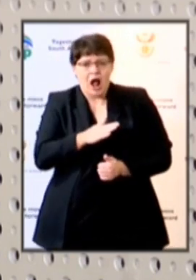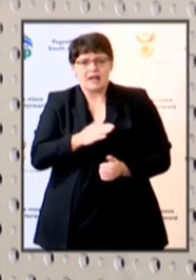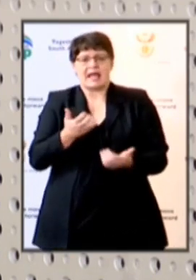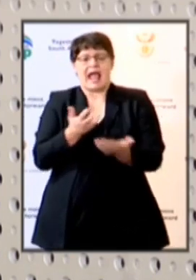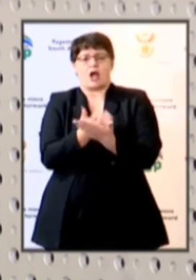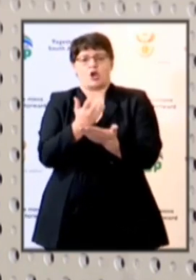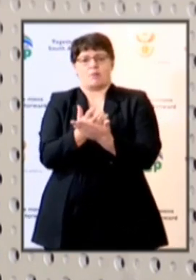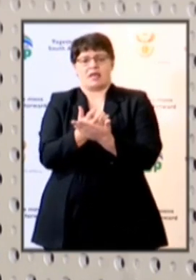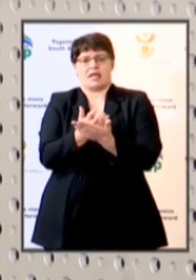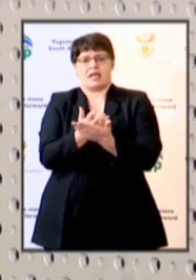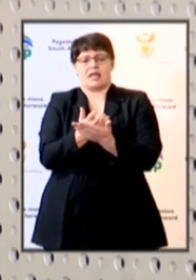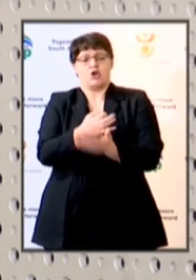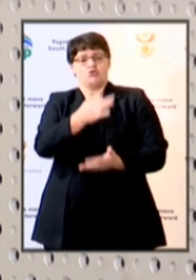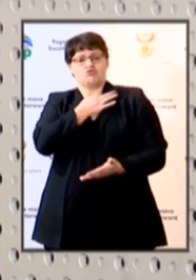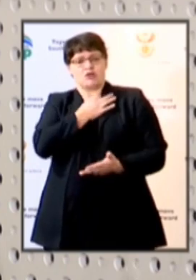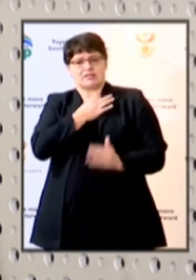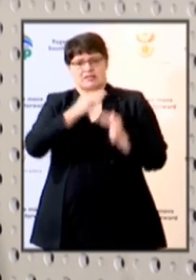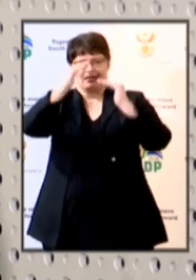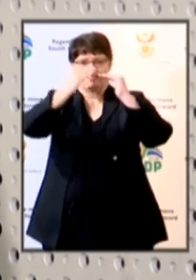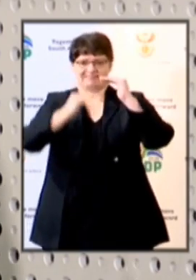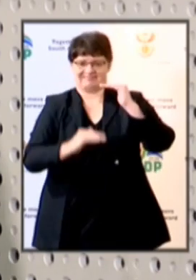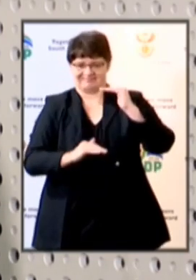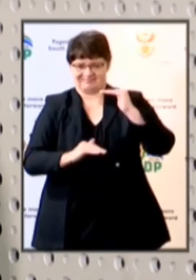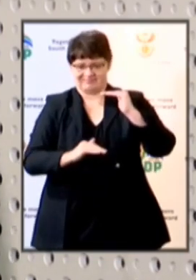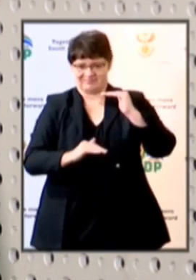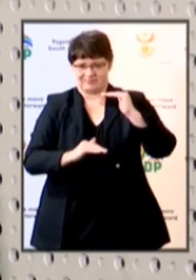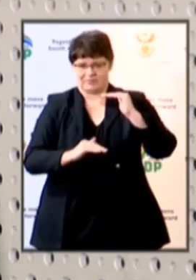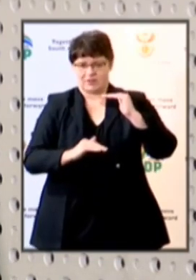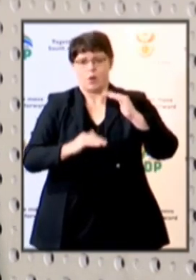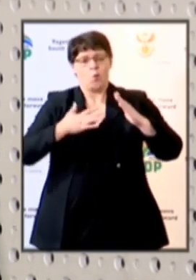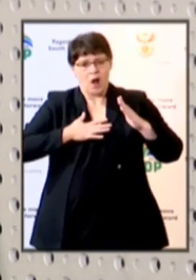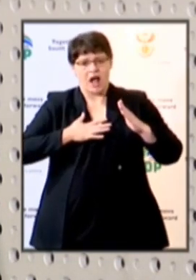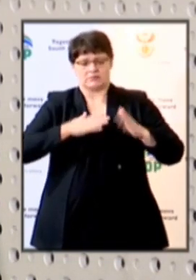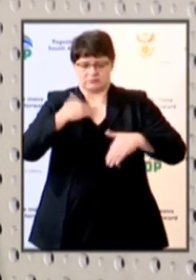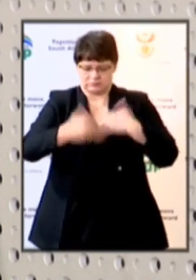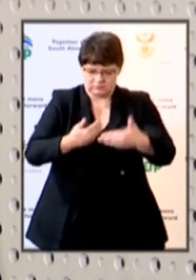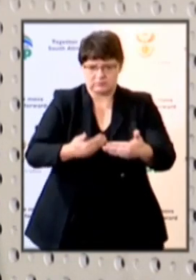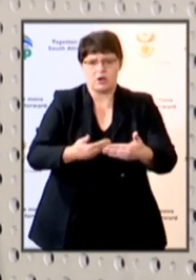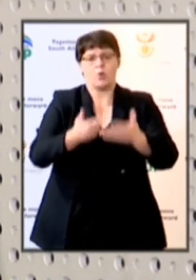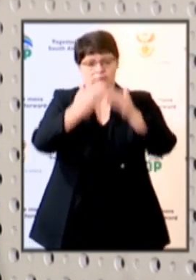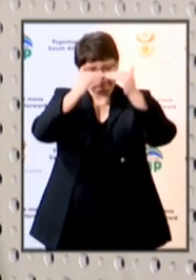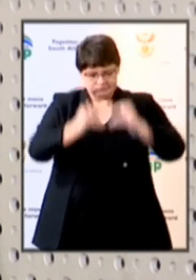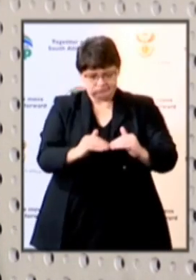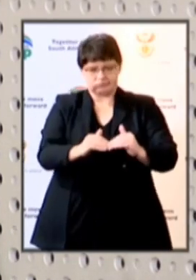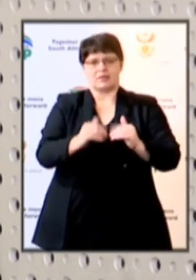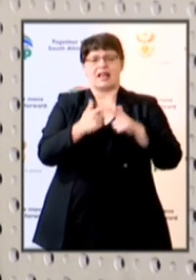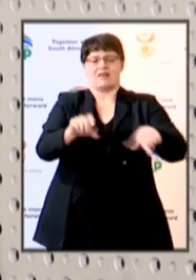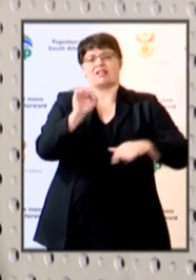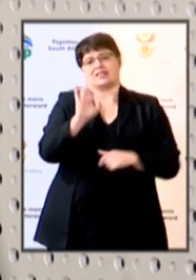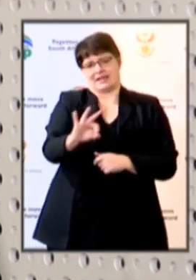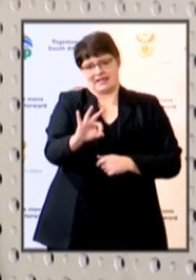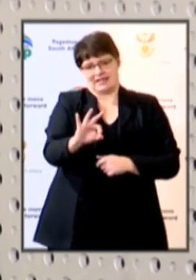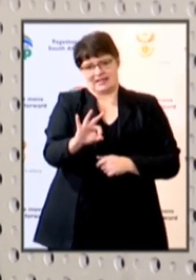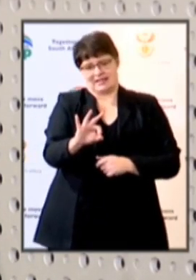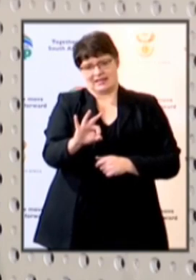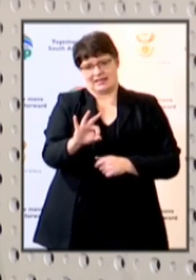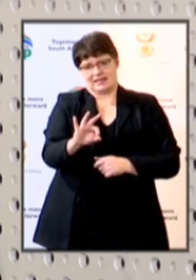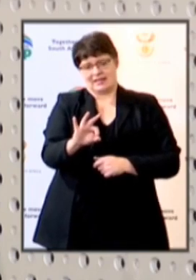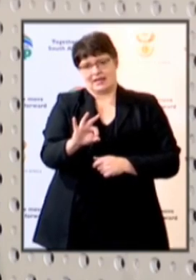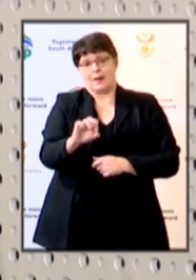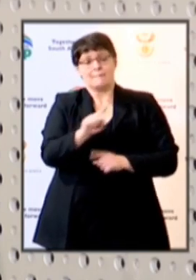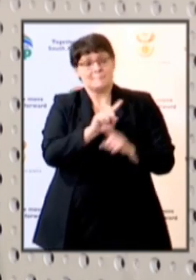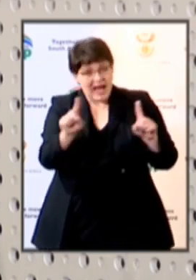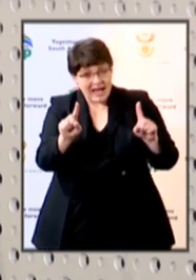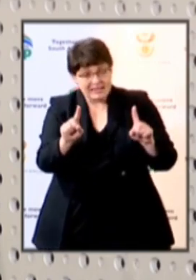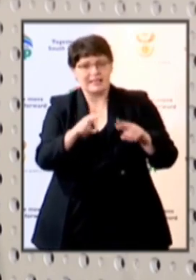down, and we can then see how can we move more rapidly to level three if we can get the rate of